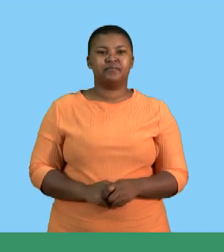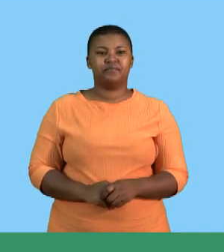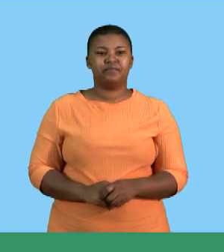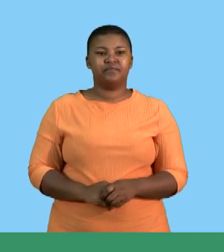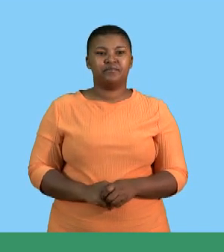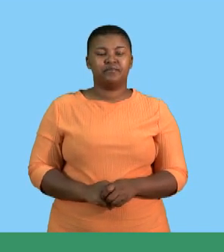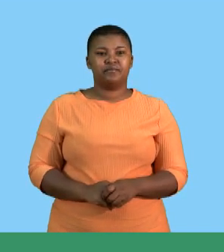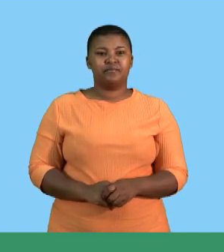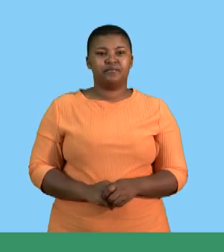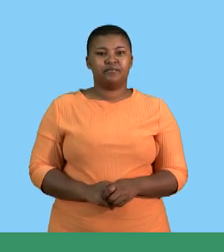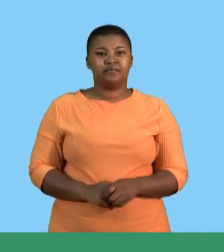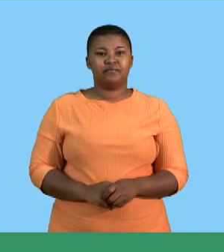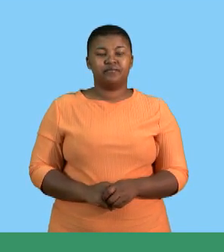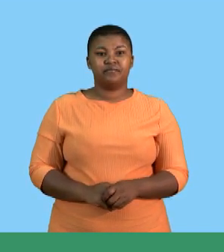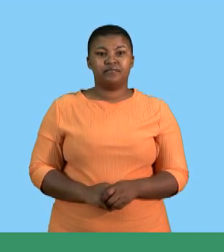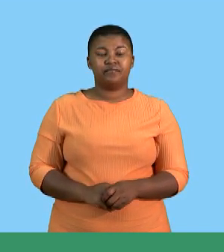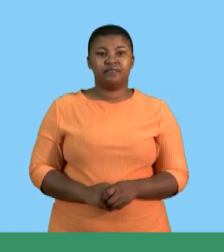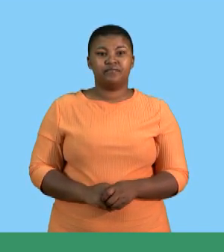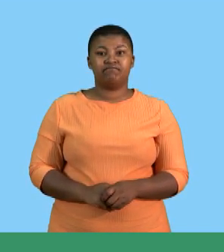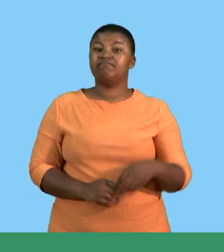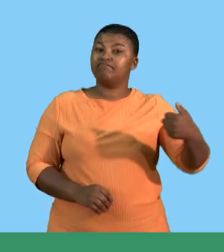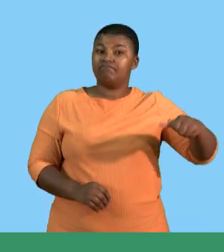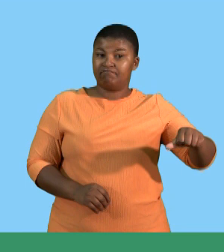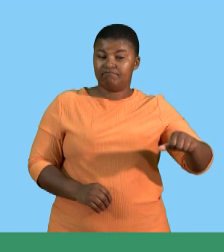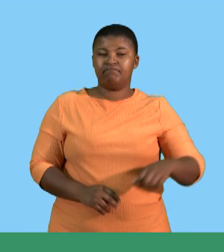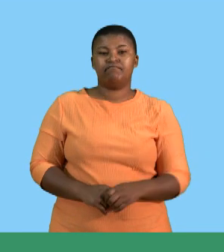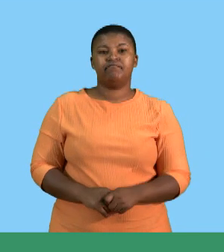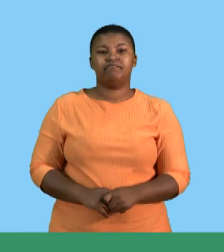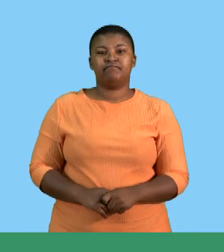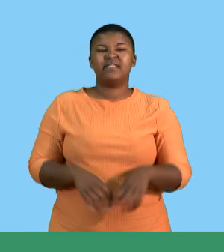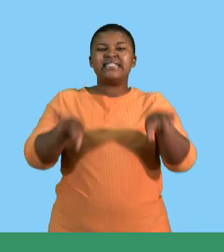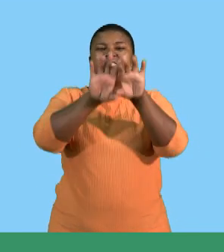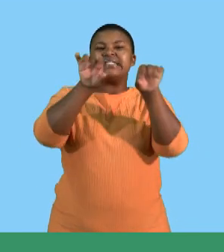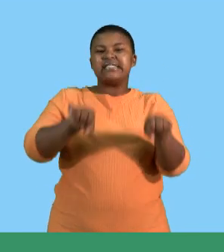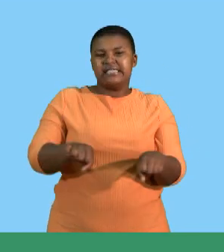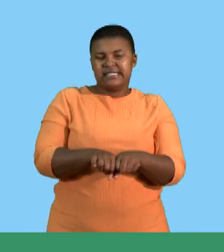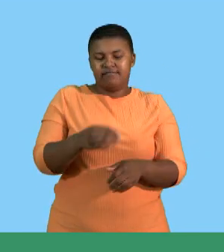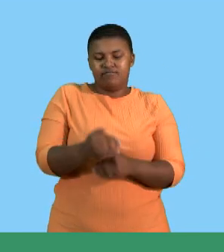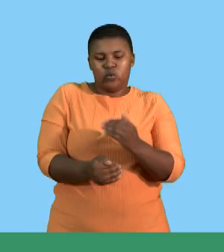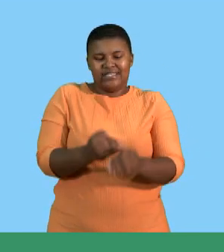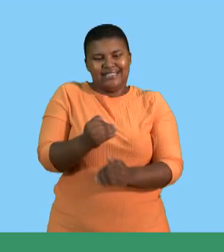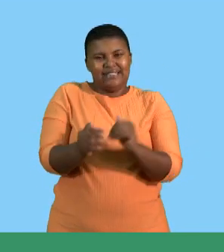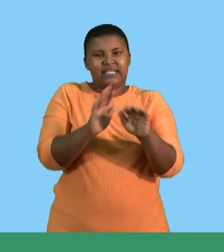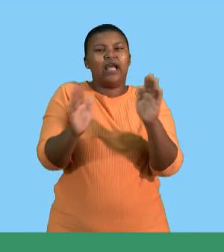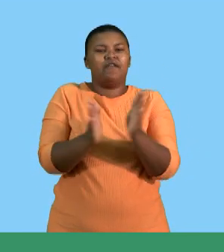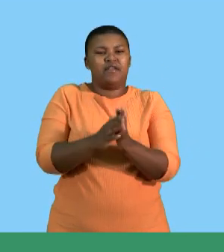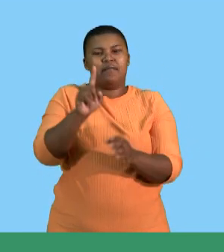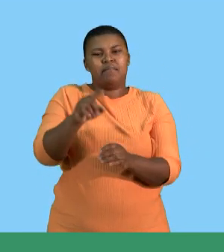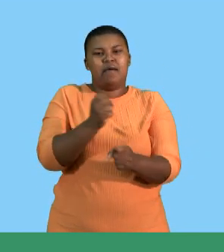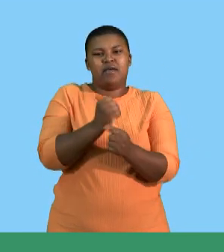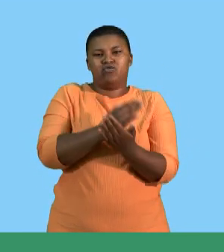or the administration function rather, should be able to provide that information quickly. Our next